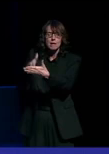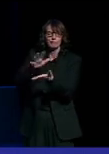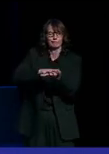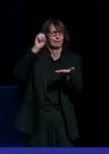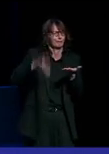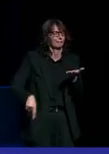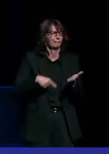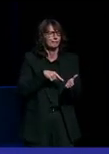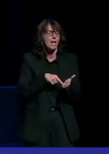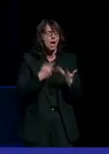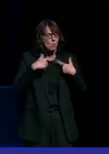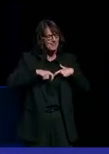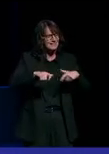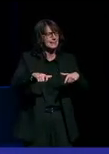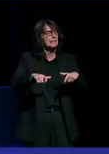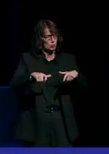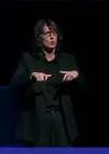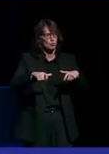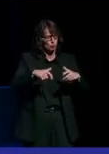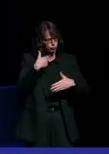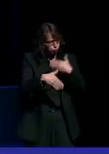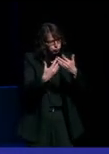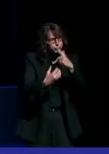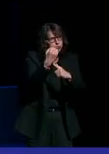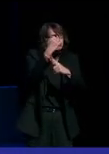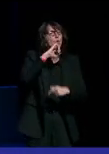I will continue to get things done.